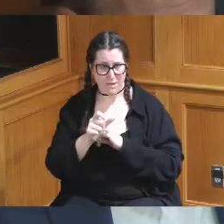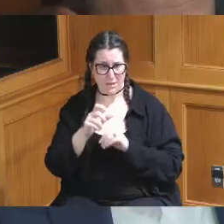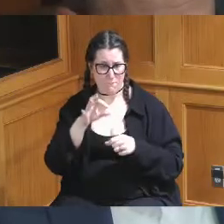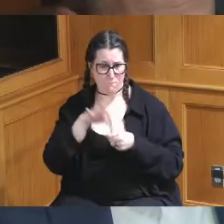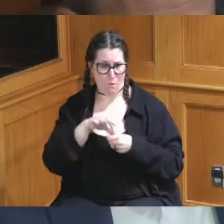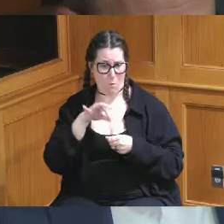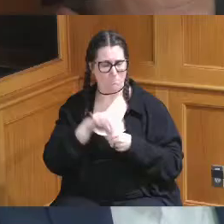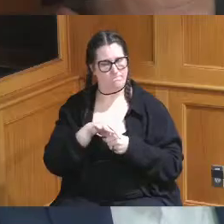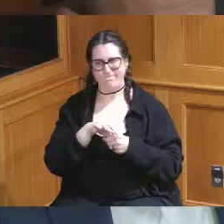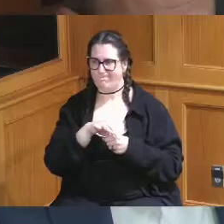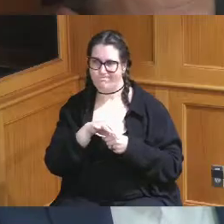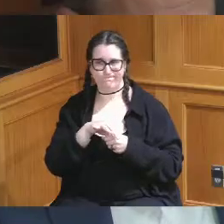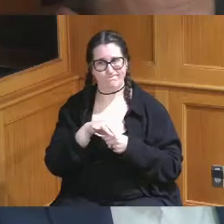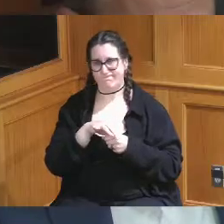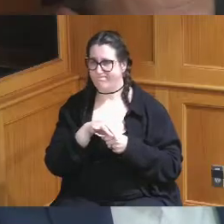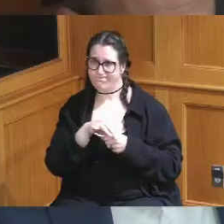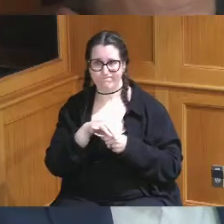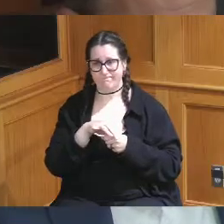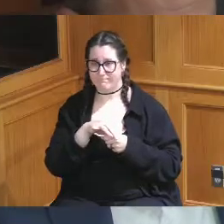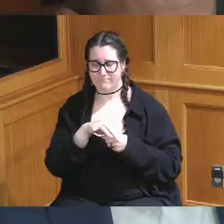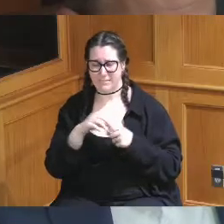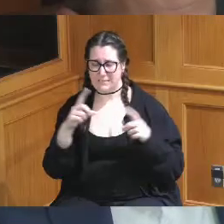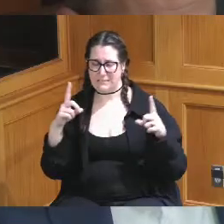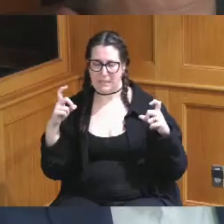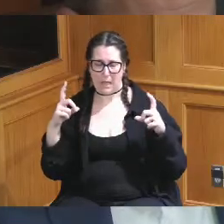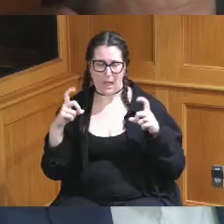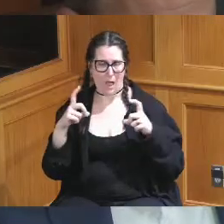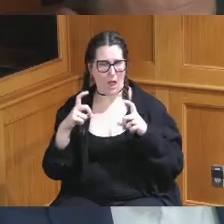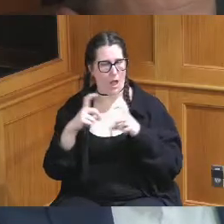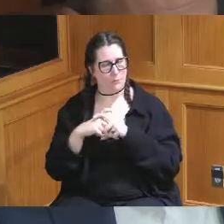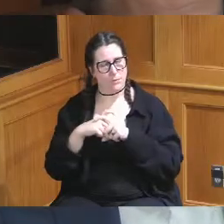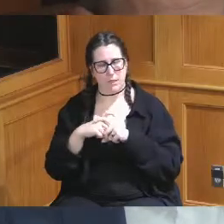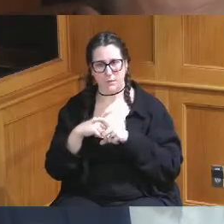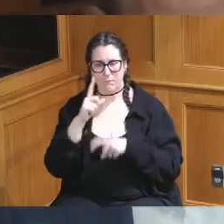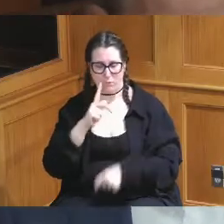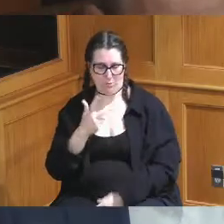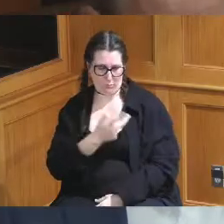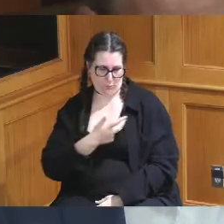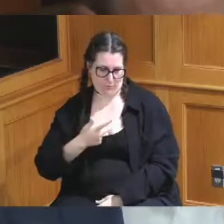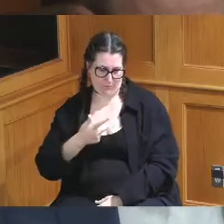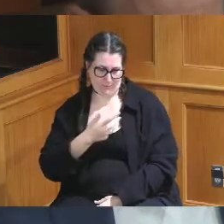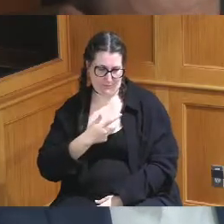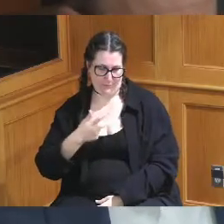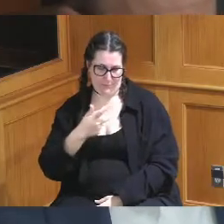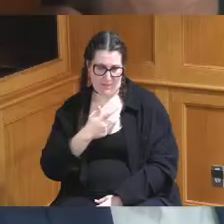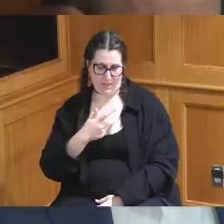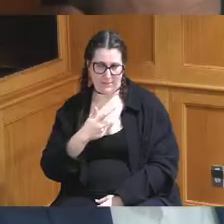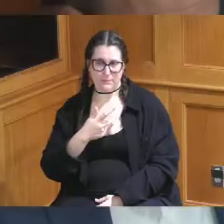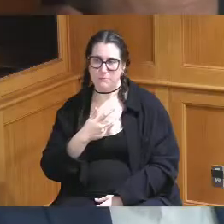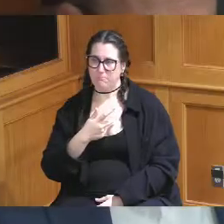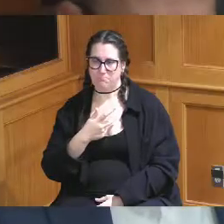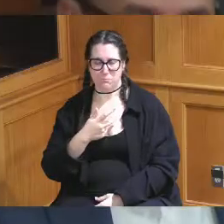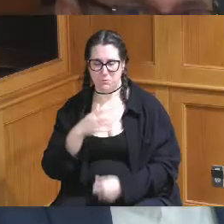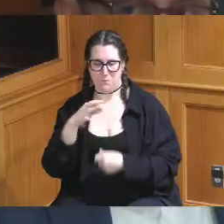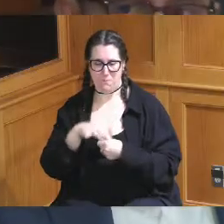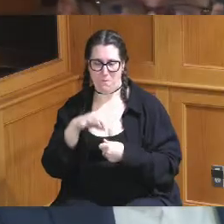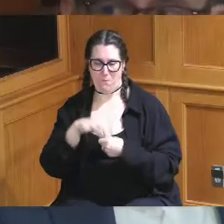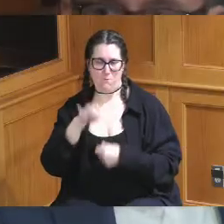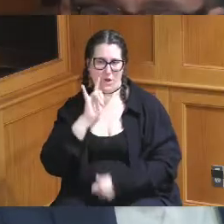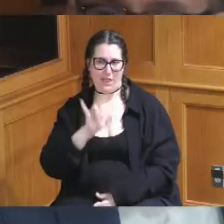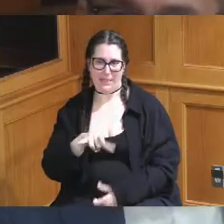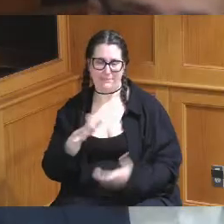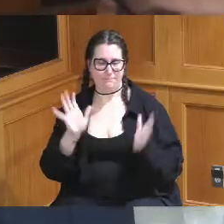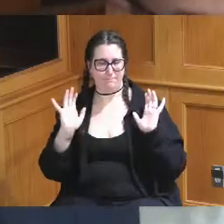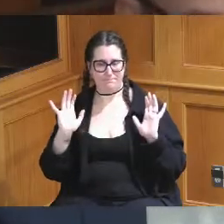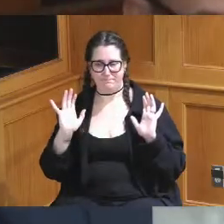on. This is too complicated for just 3 commissioners to be voting on. It